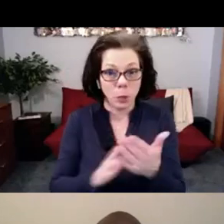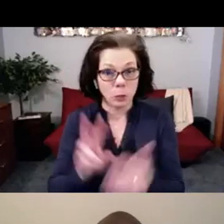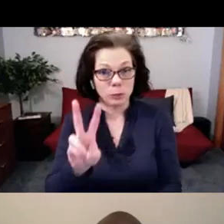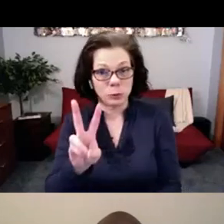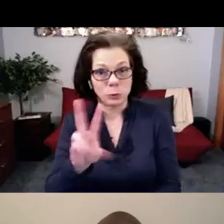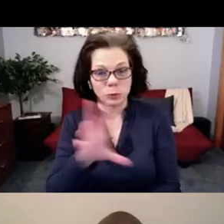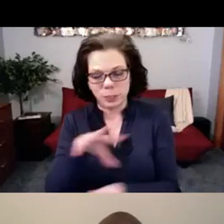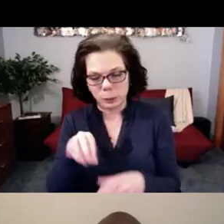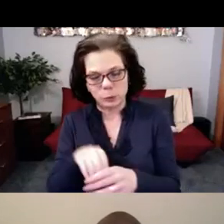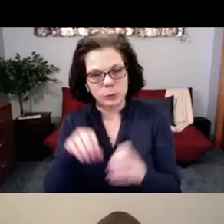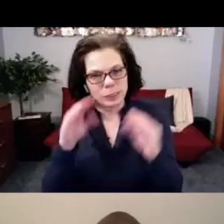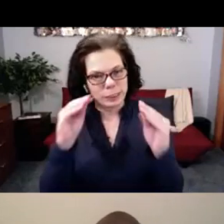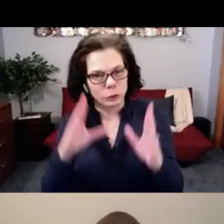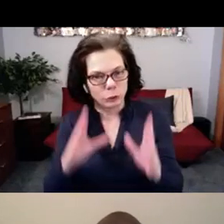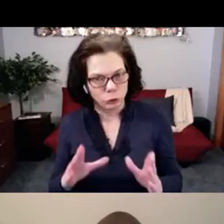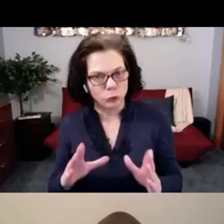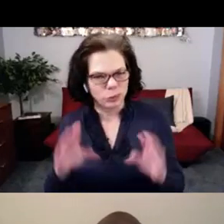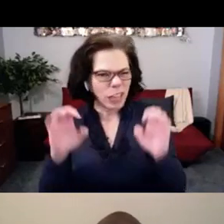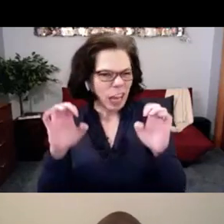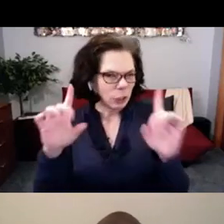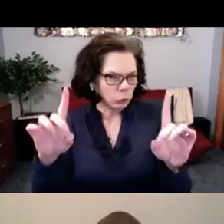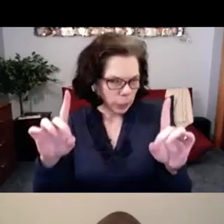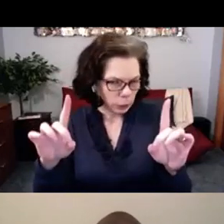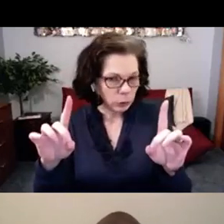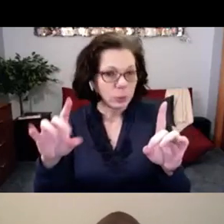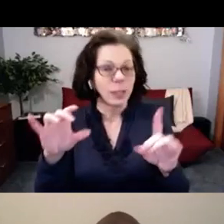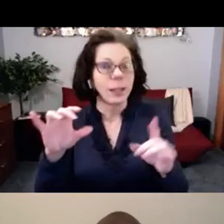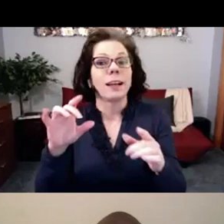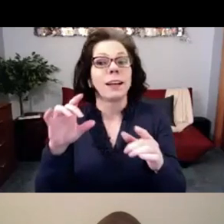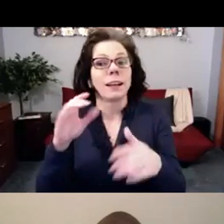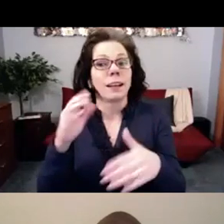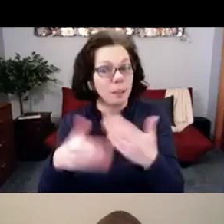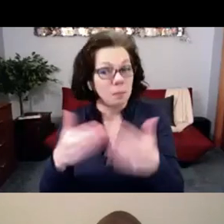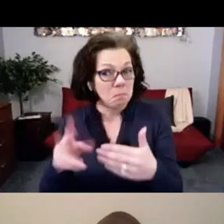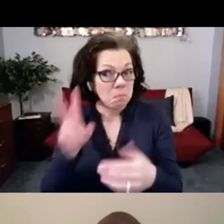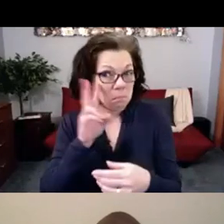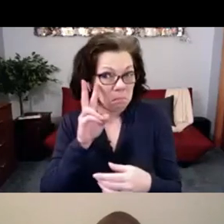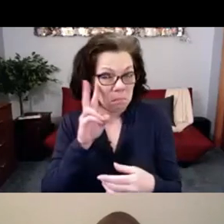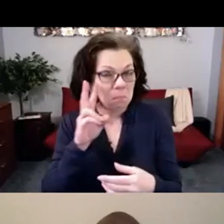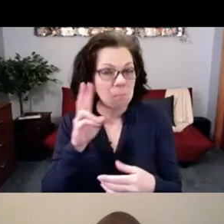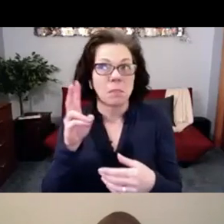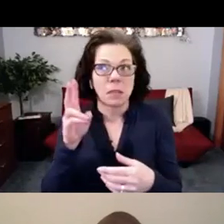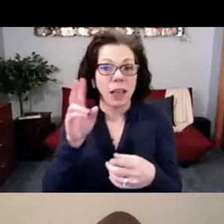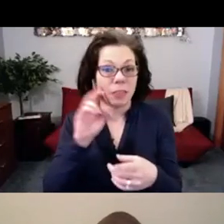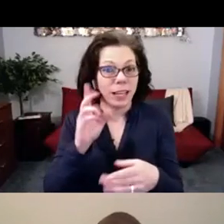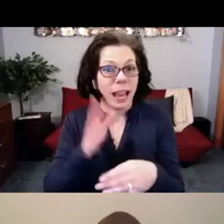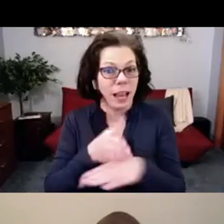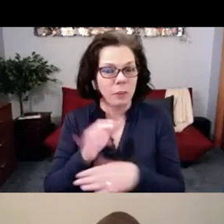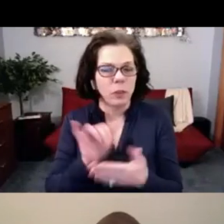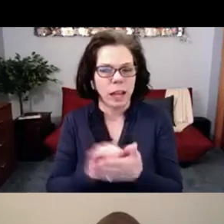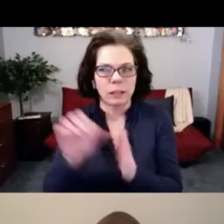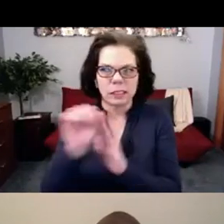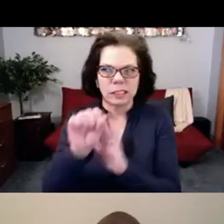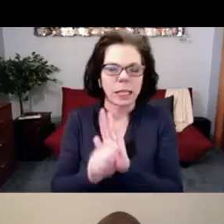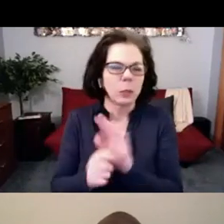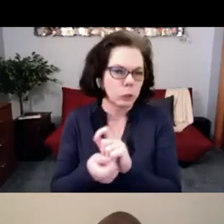educators, and that will significantly change the guidance then from the state that we're all operating under, which will help us provide